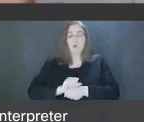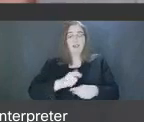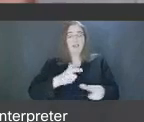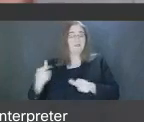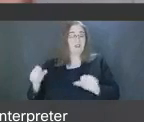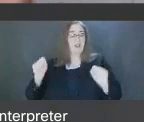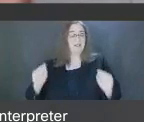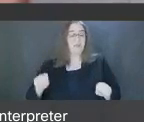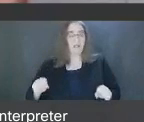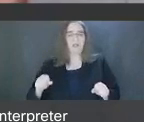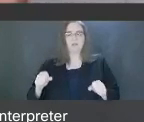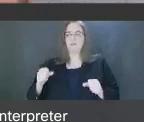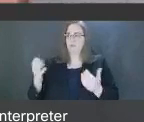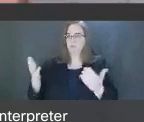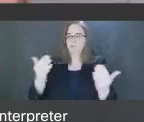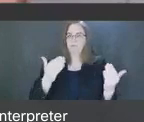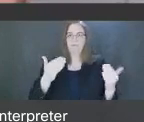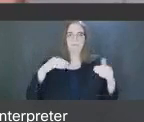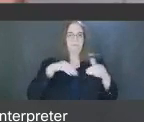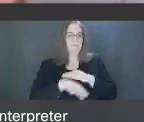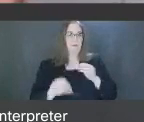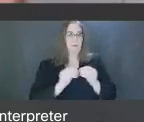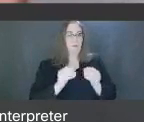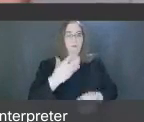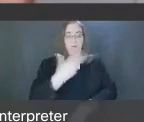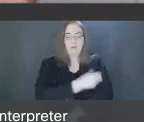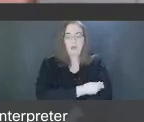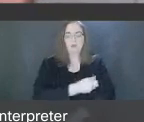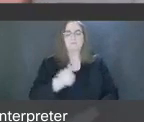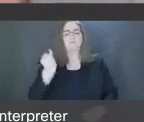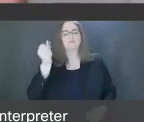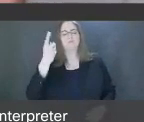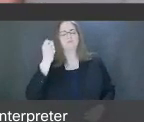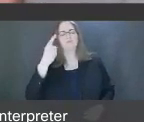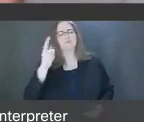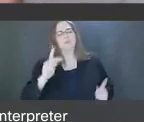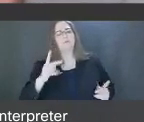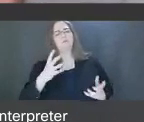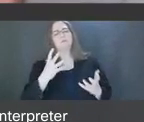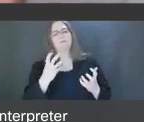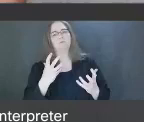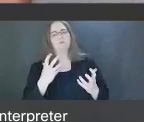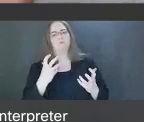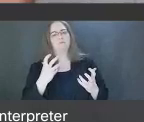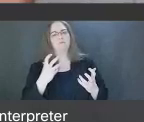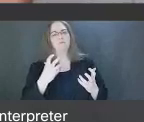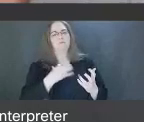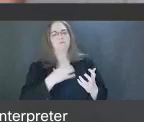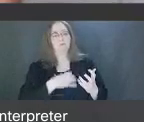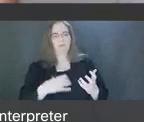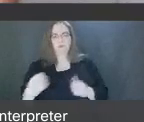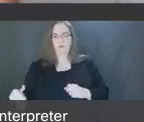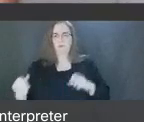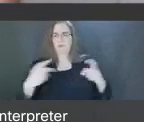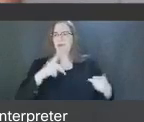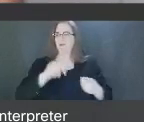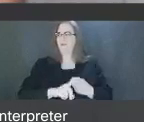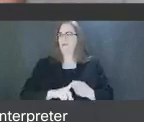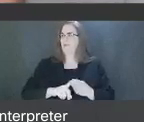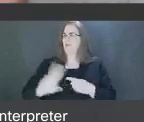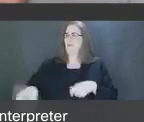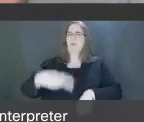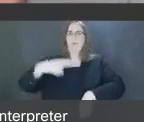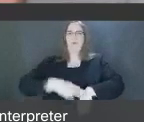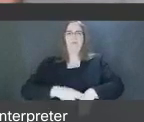can to get more people vaccinated. We understand the deep desire shared by all of us to return to some kind of